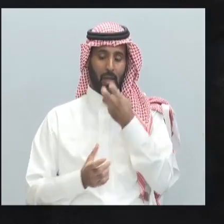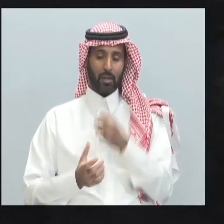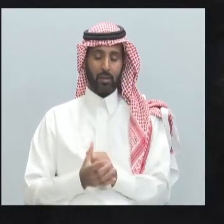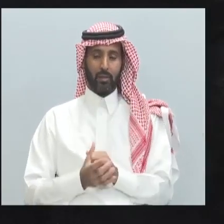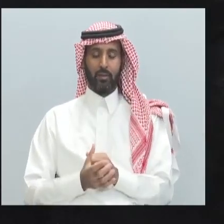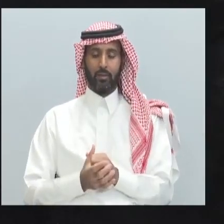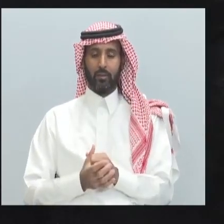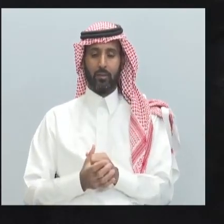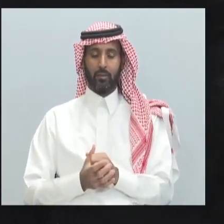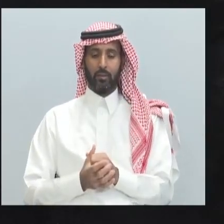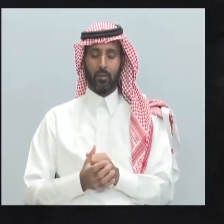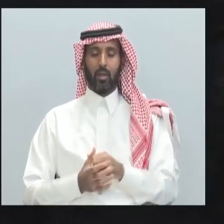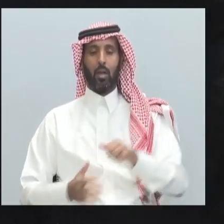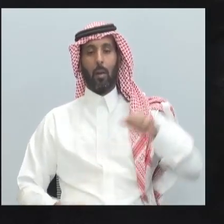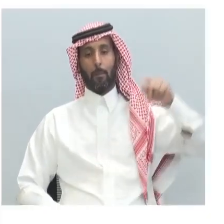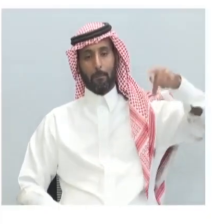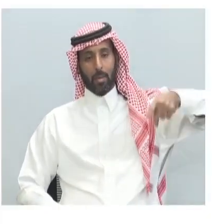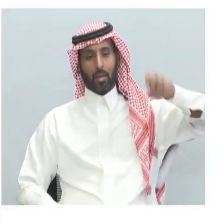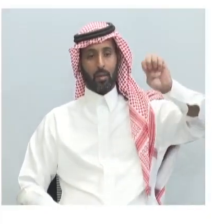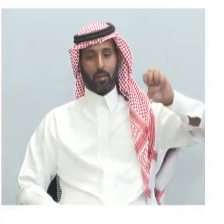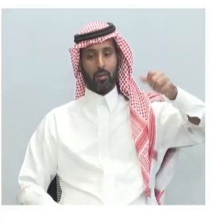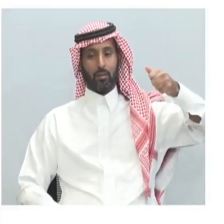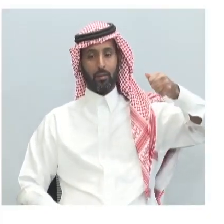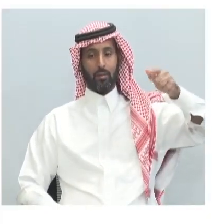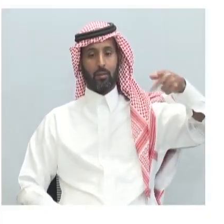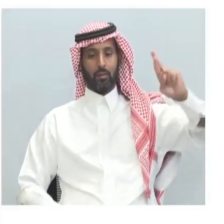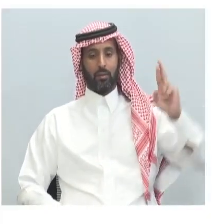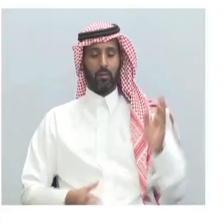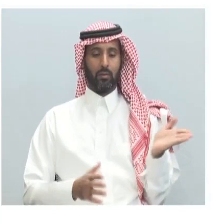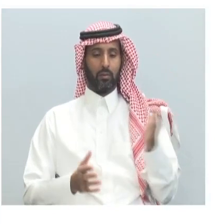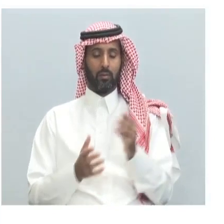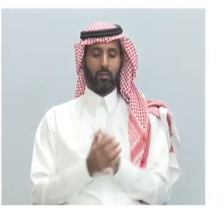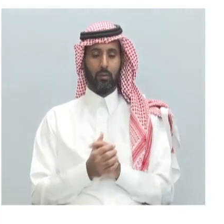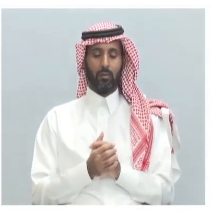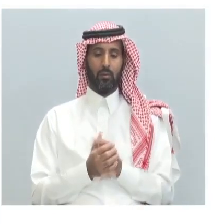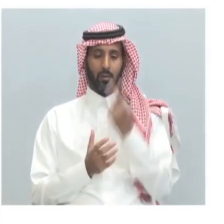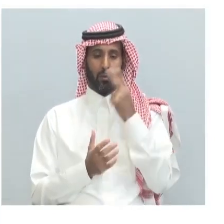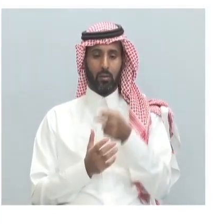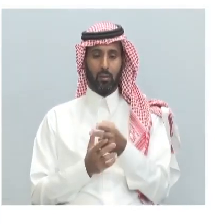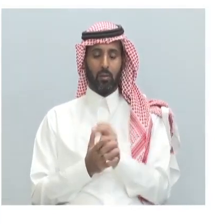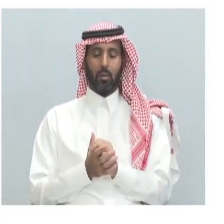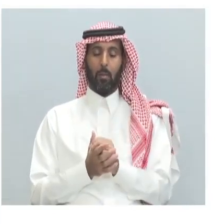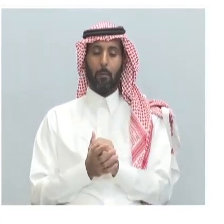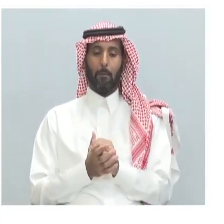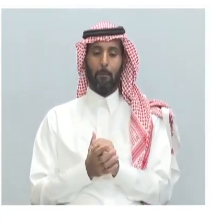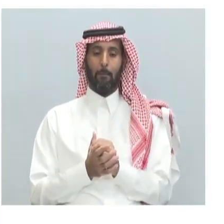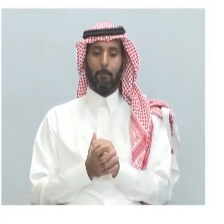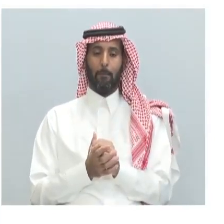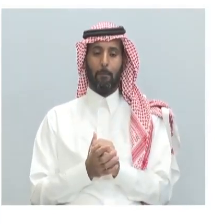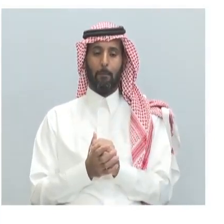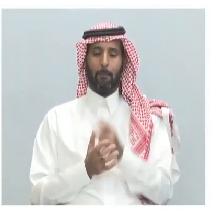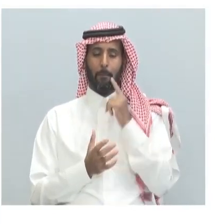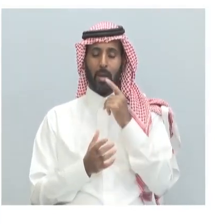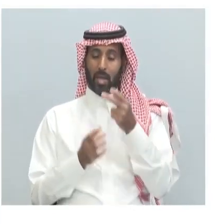pear. Pear. Excellent. Number two, look at this pair